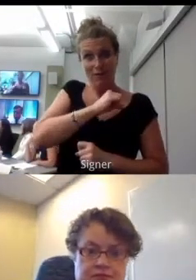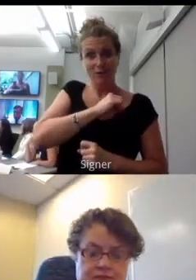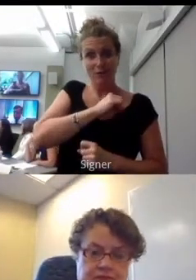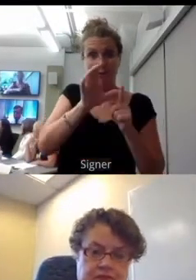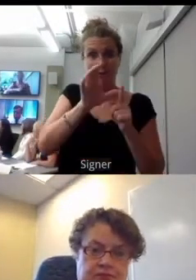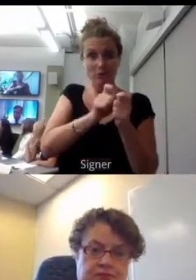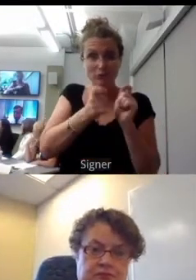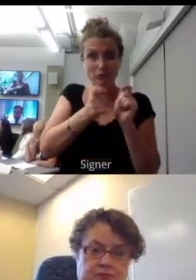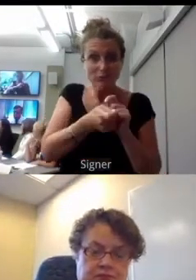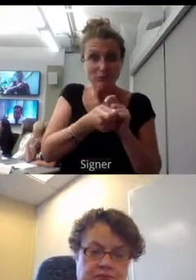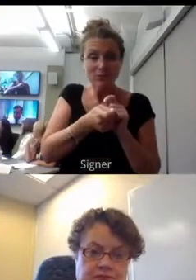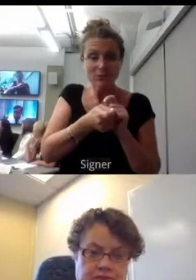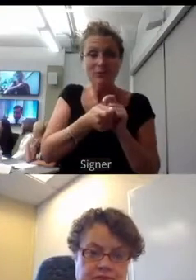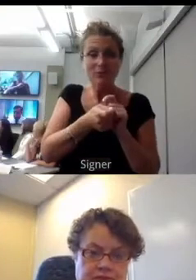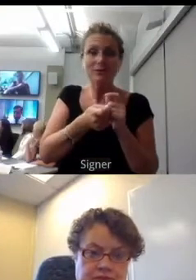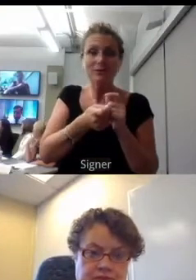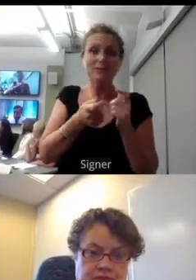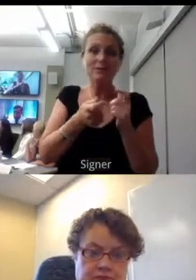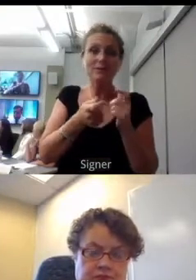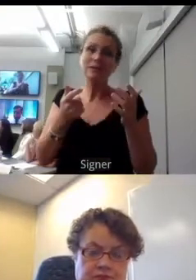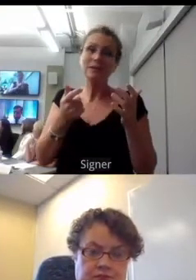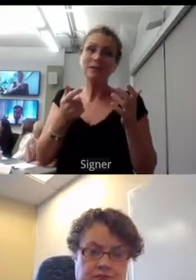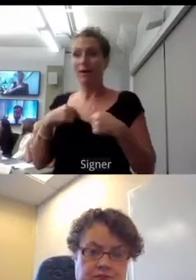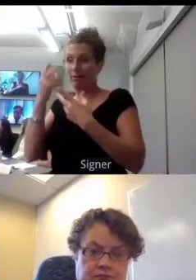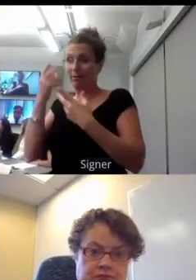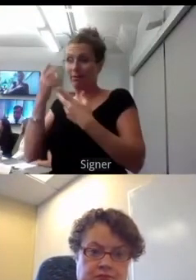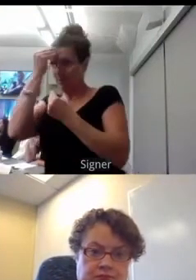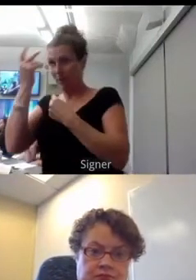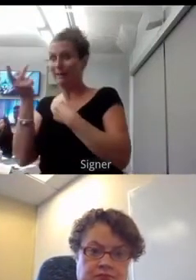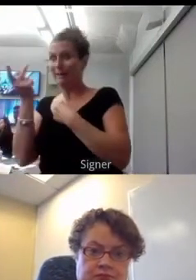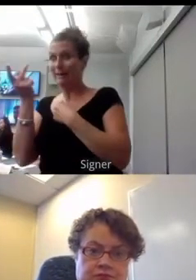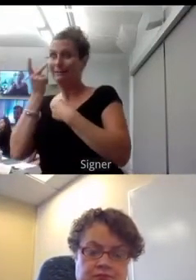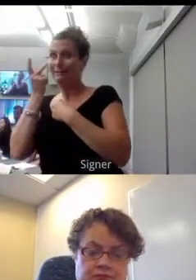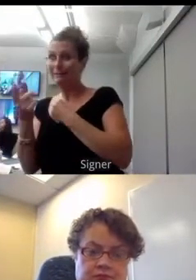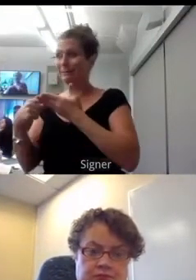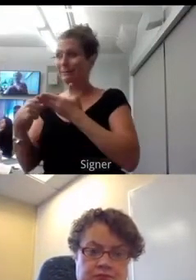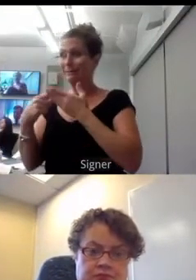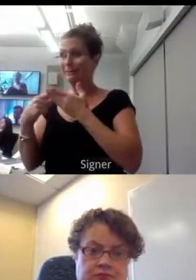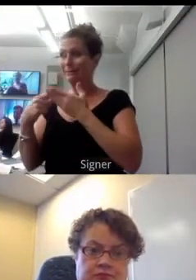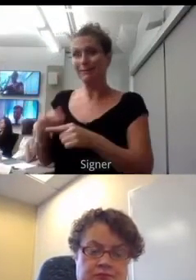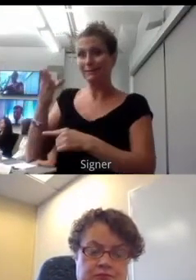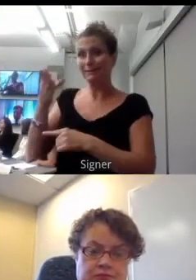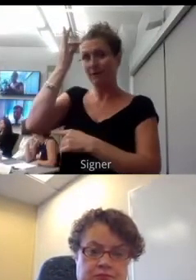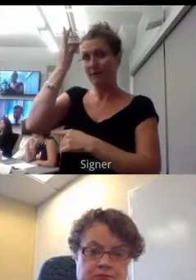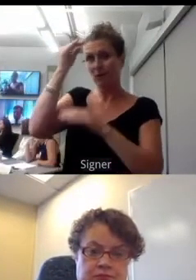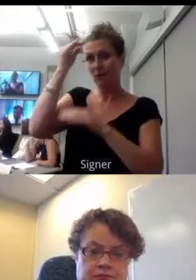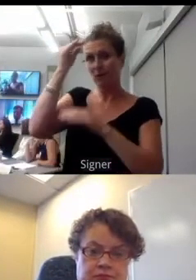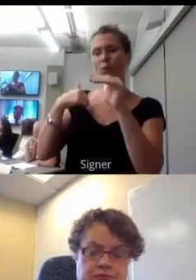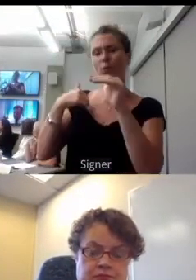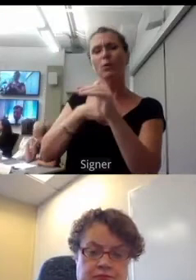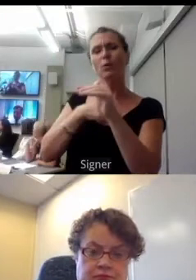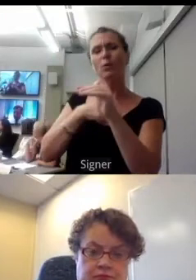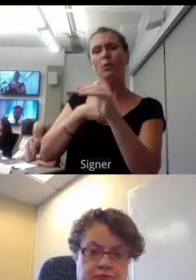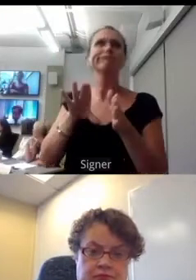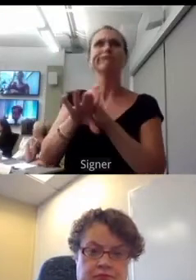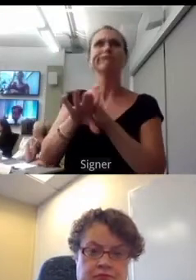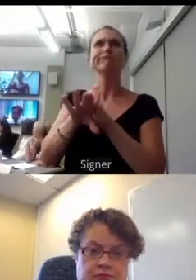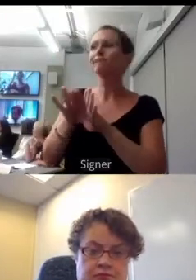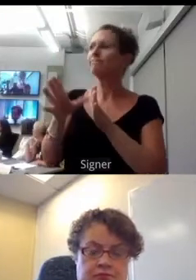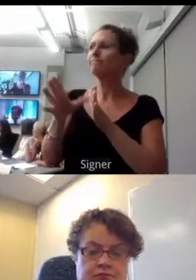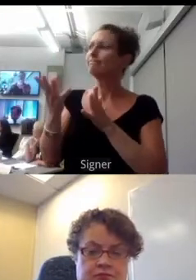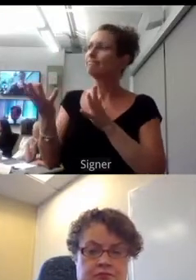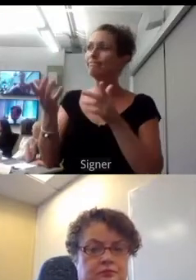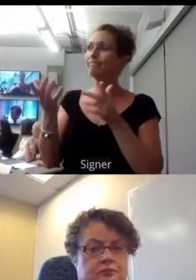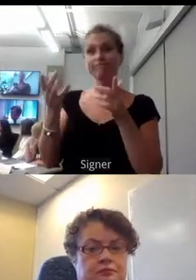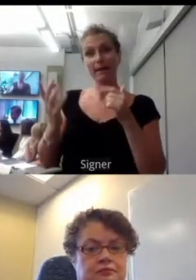at the federal level, it seems to me that here, you know, we created the official languages commissioner